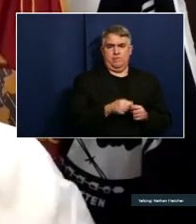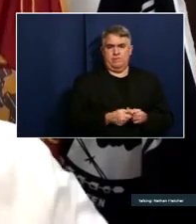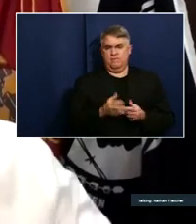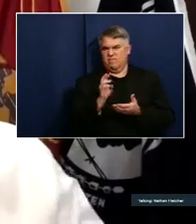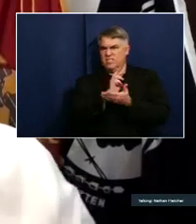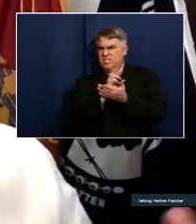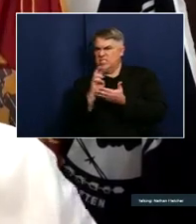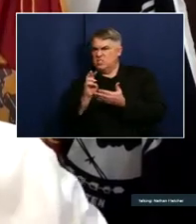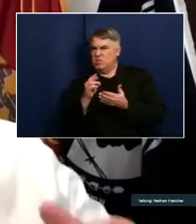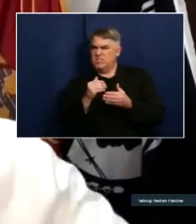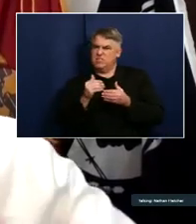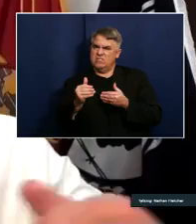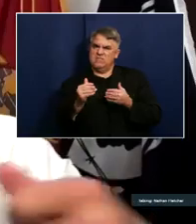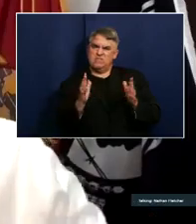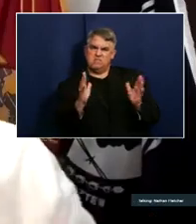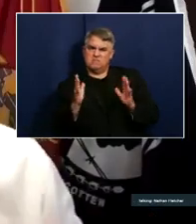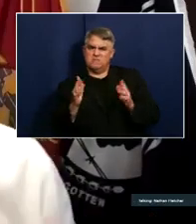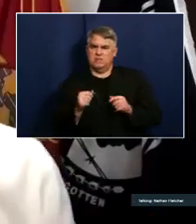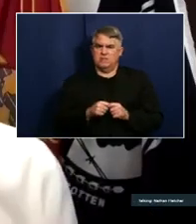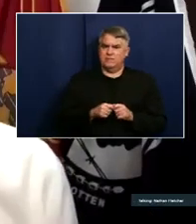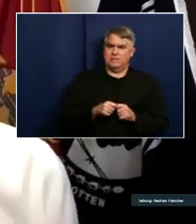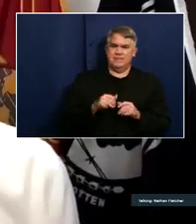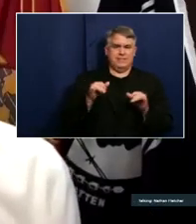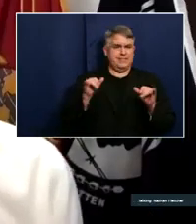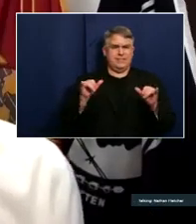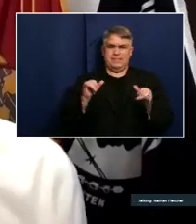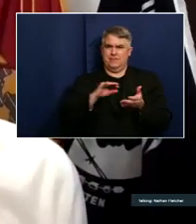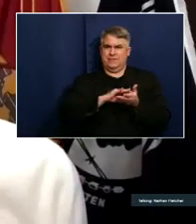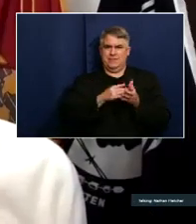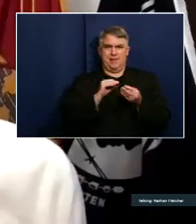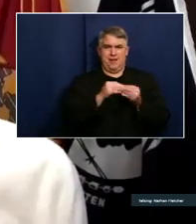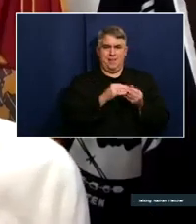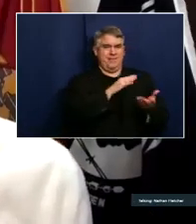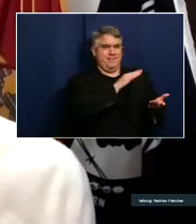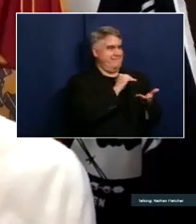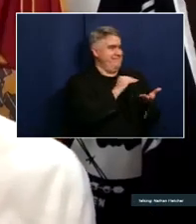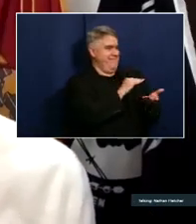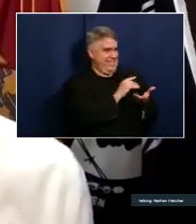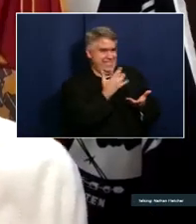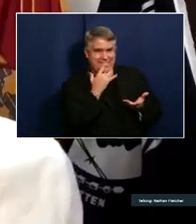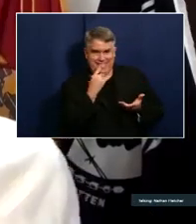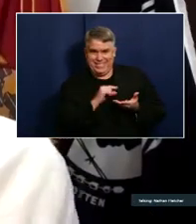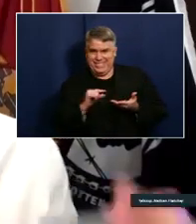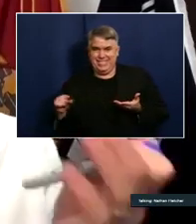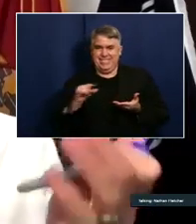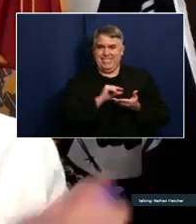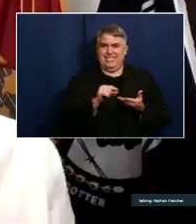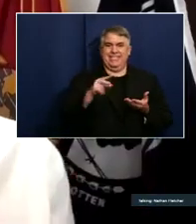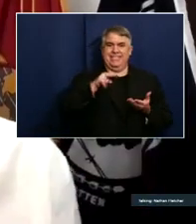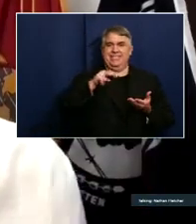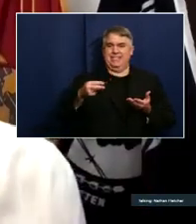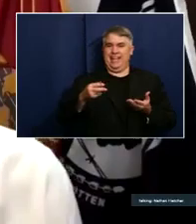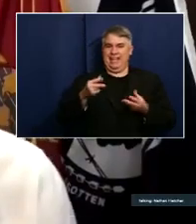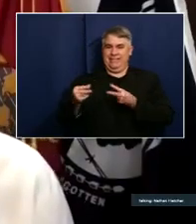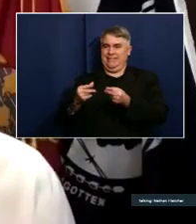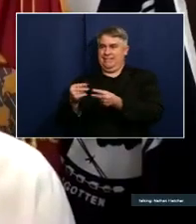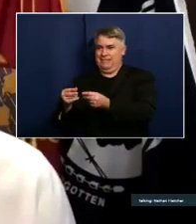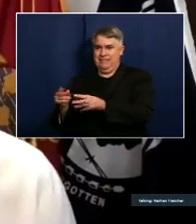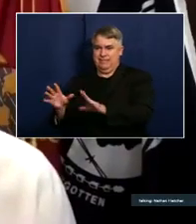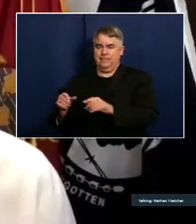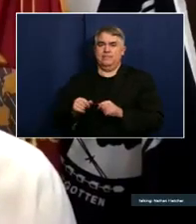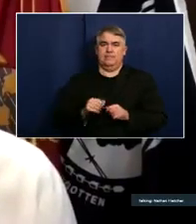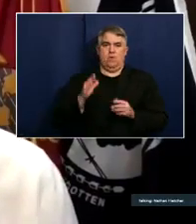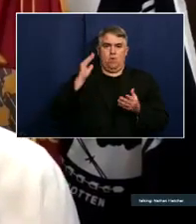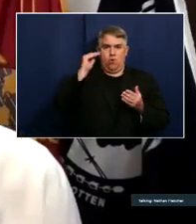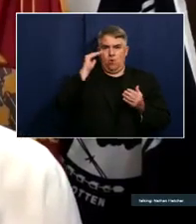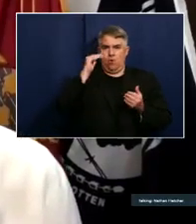be as great in the coming weeks, because we're going to be going through a round of getting those second doses in, but hopefully the supply will increase as